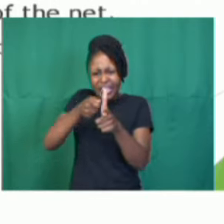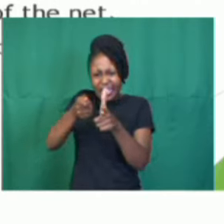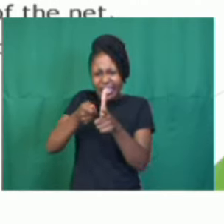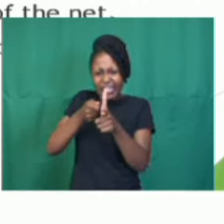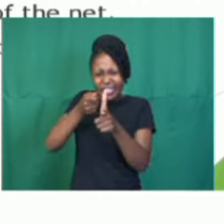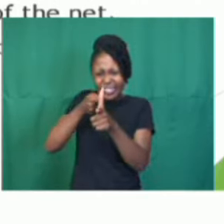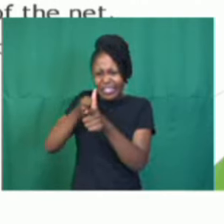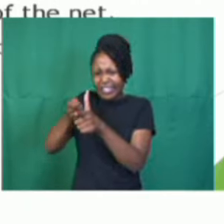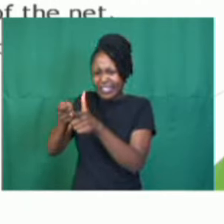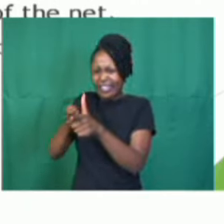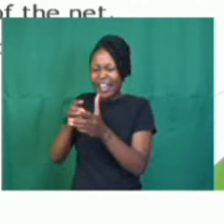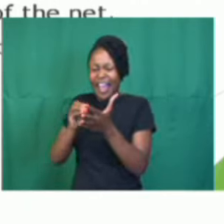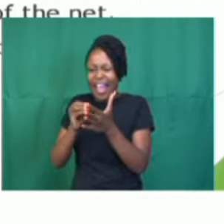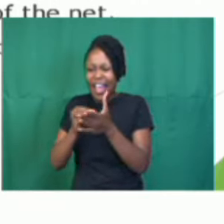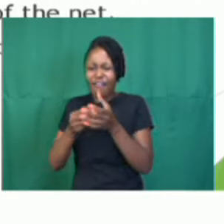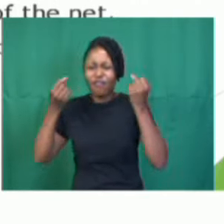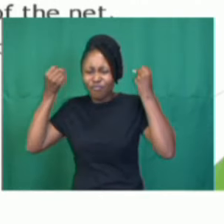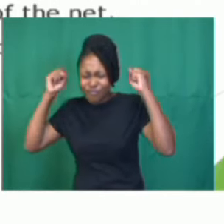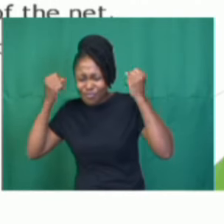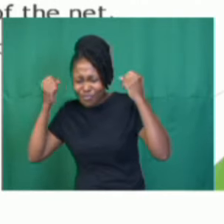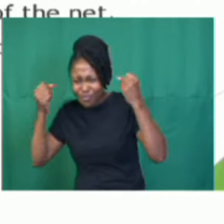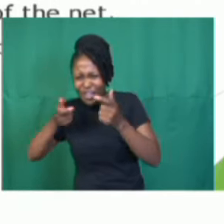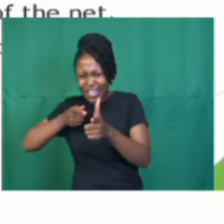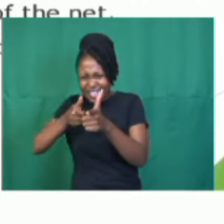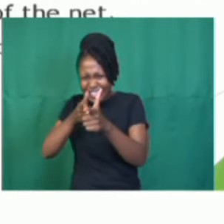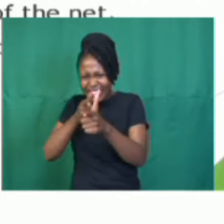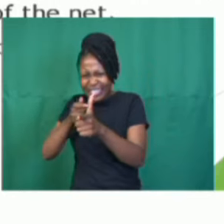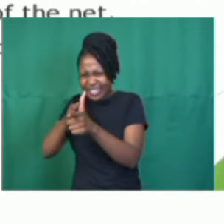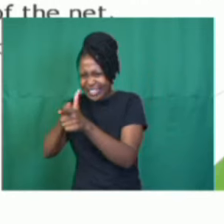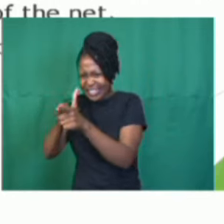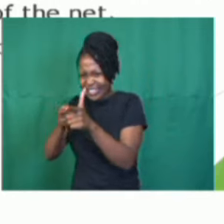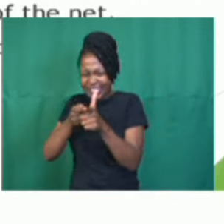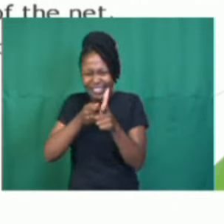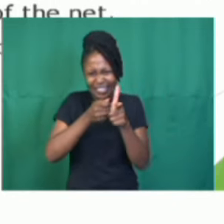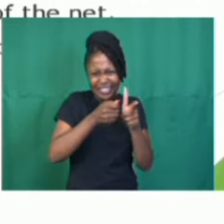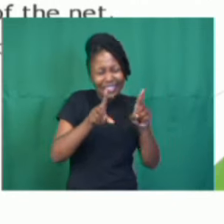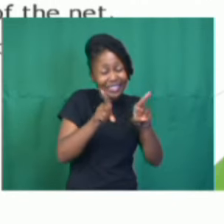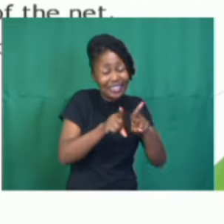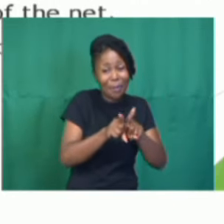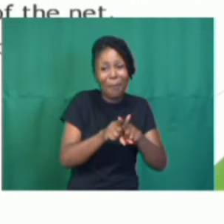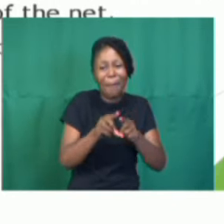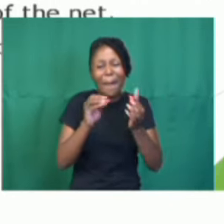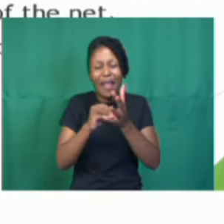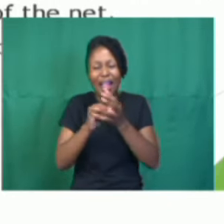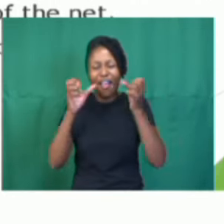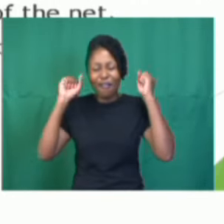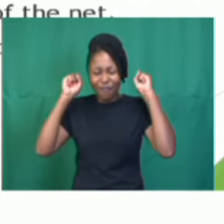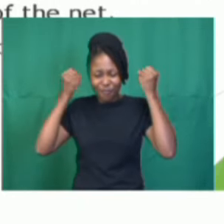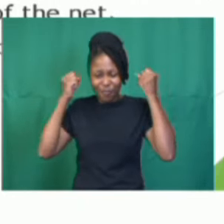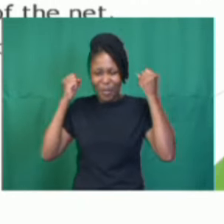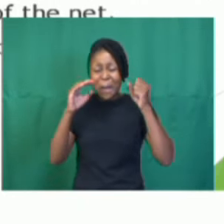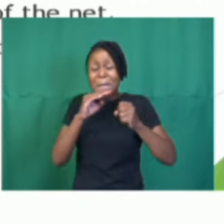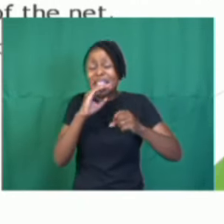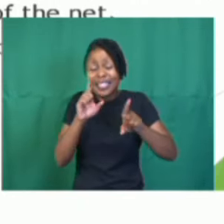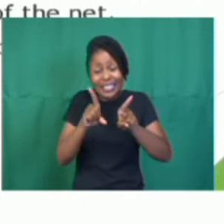hear the tickly sound to show that he's actually preparing to pull the trigger. So now here, this is a simile.